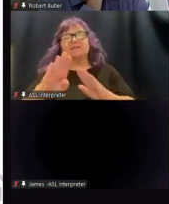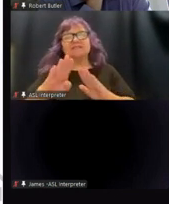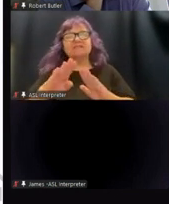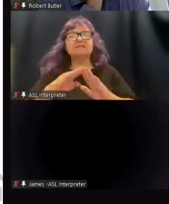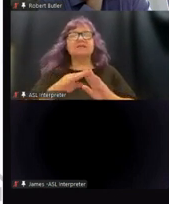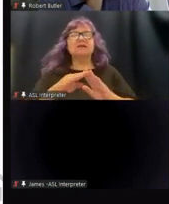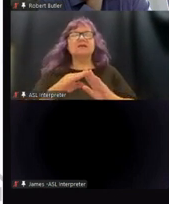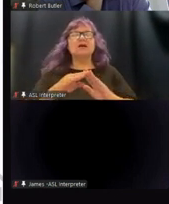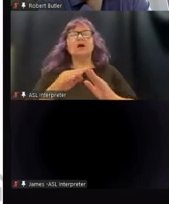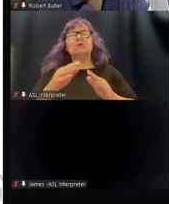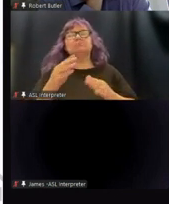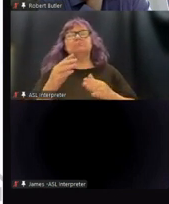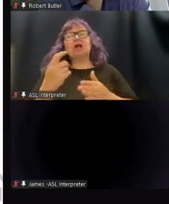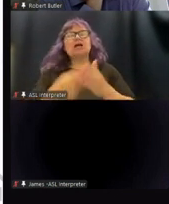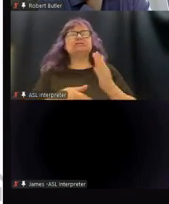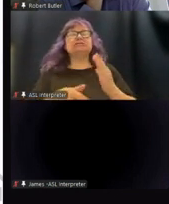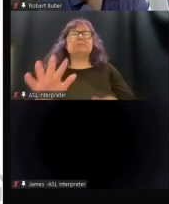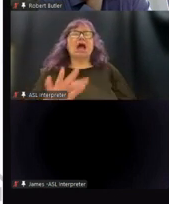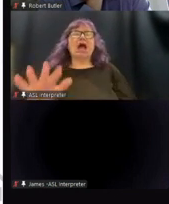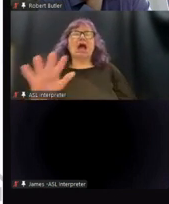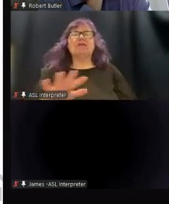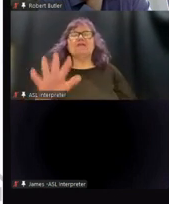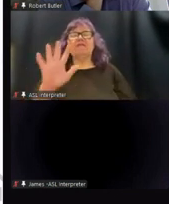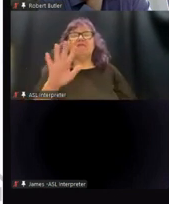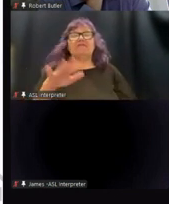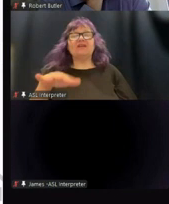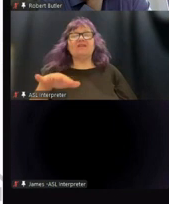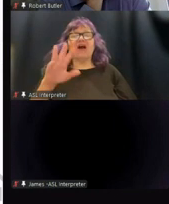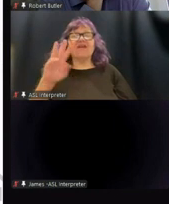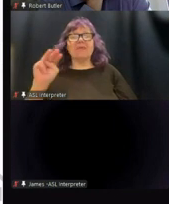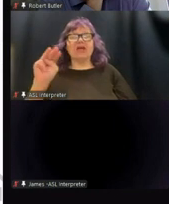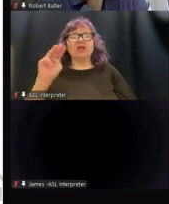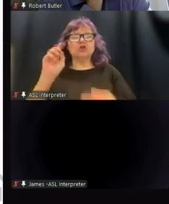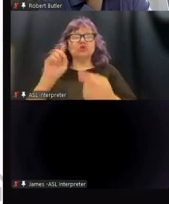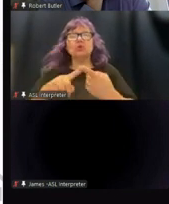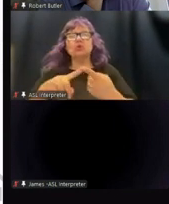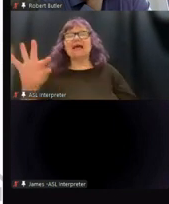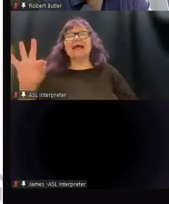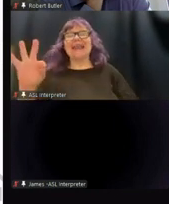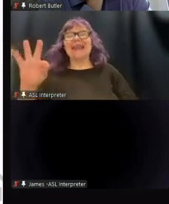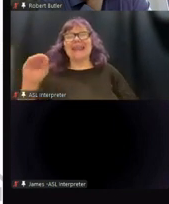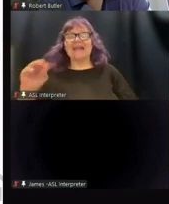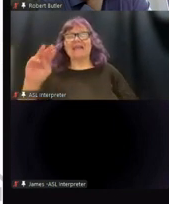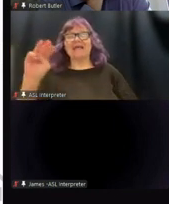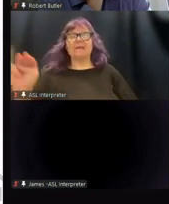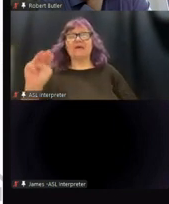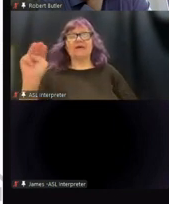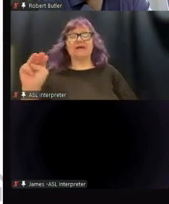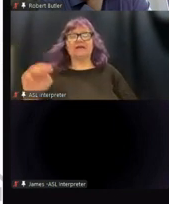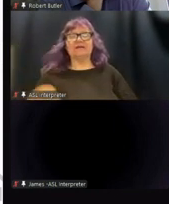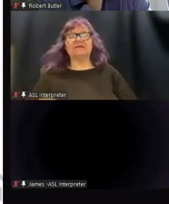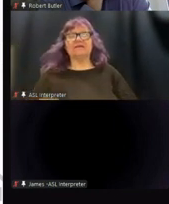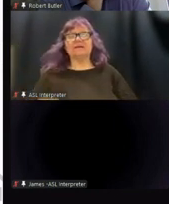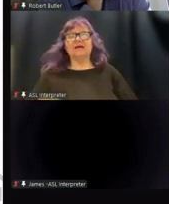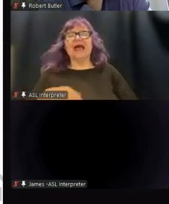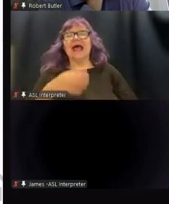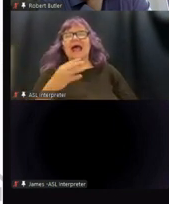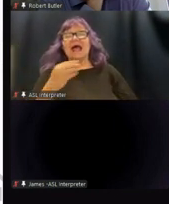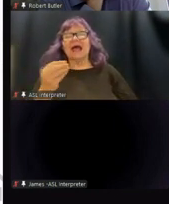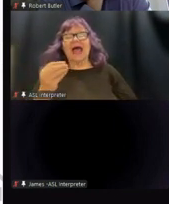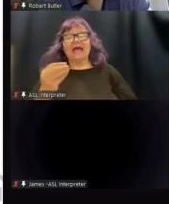runs anywhere between $55 million conservatively and $90 million